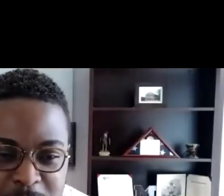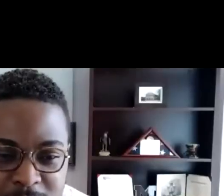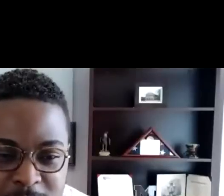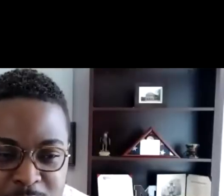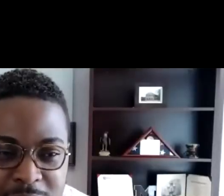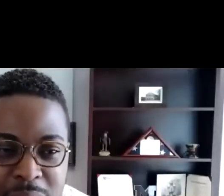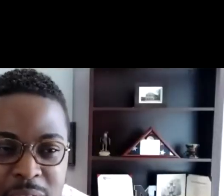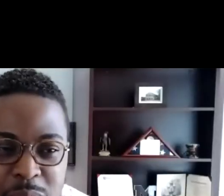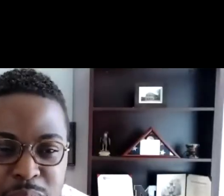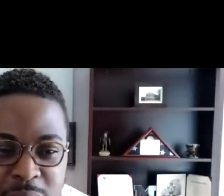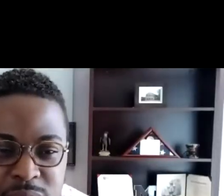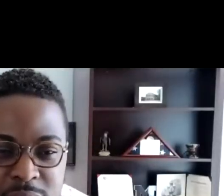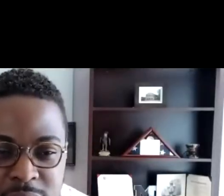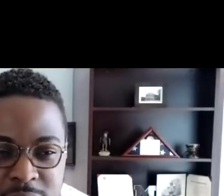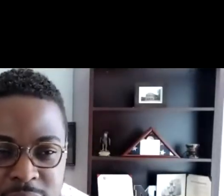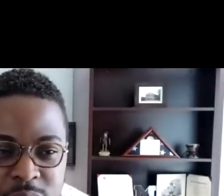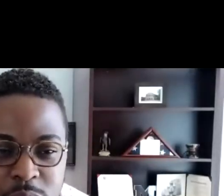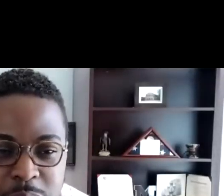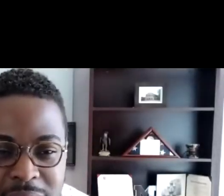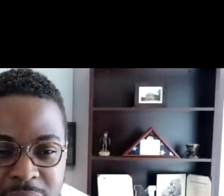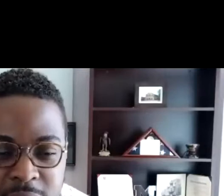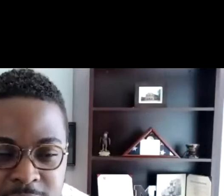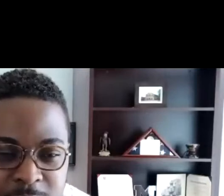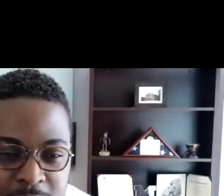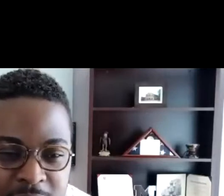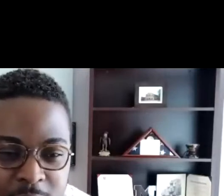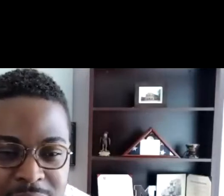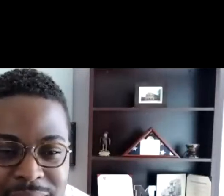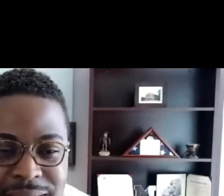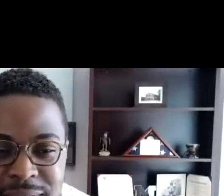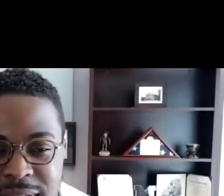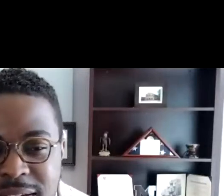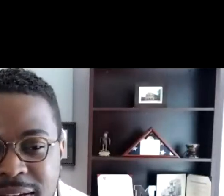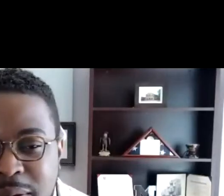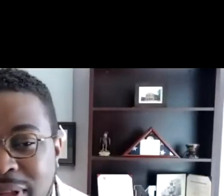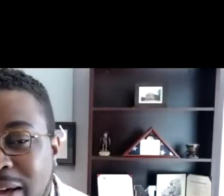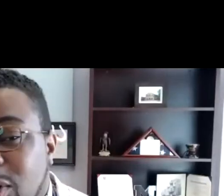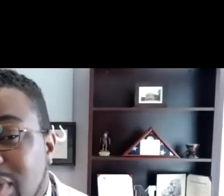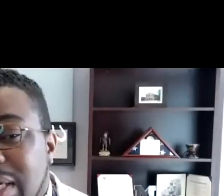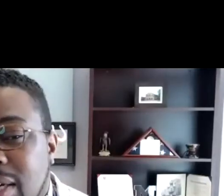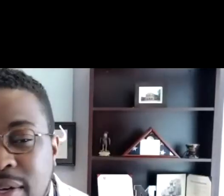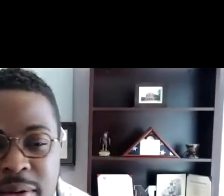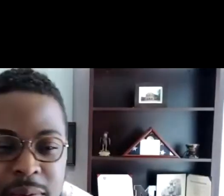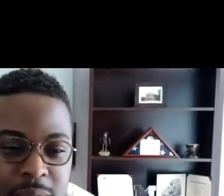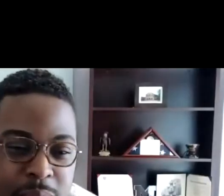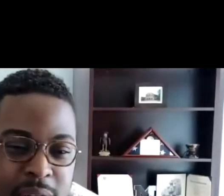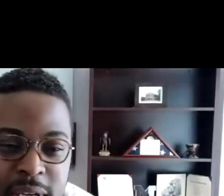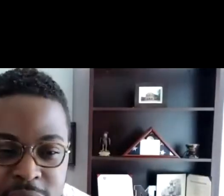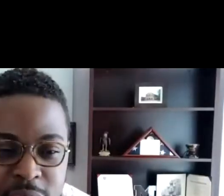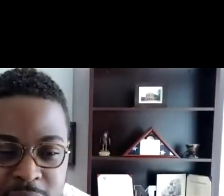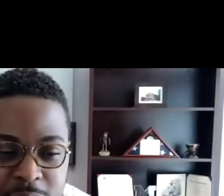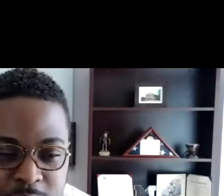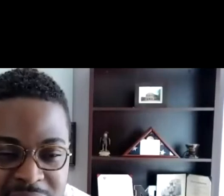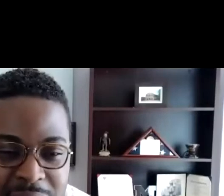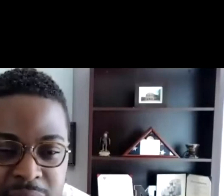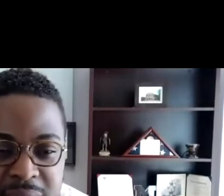young to middle-aged Black man with brown skin, short black hair. I've got on glasses and a black goatee. And